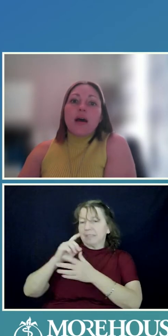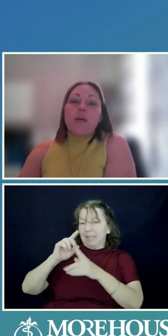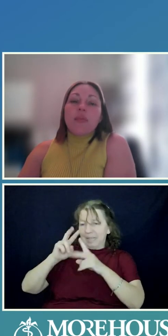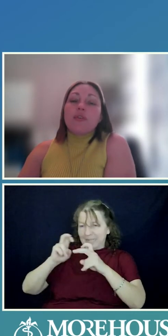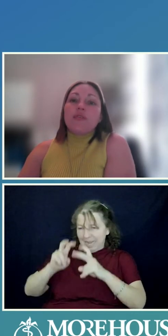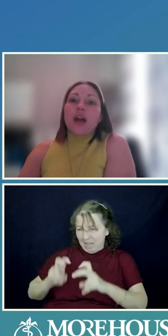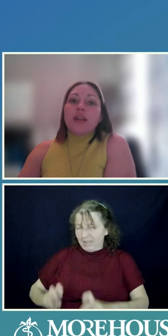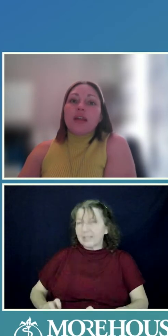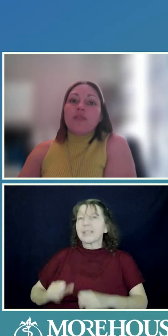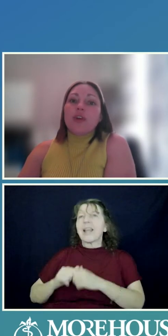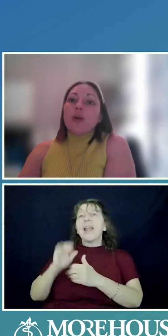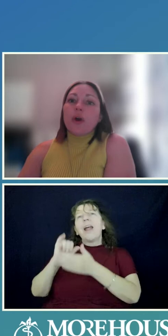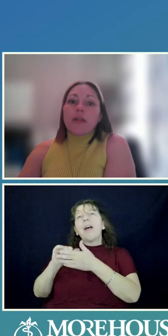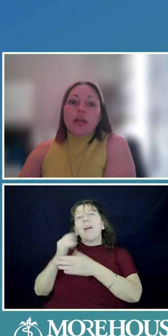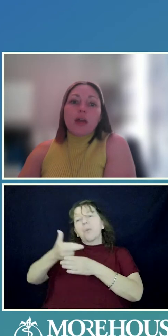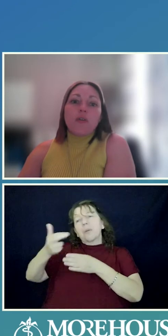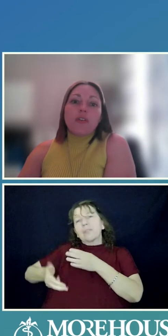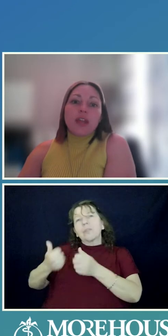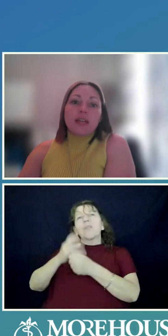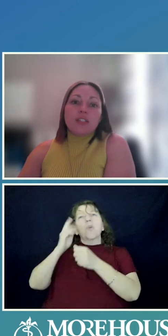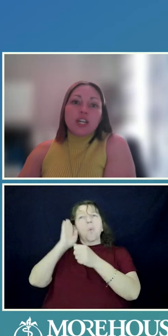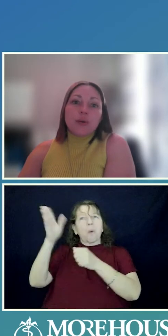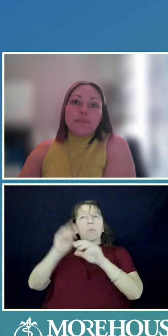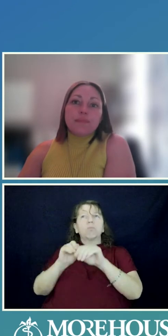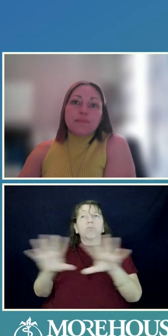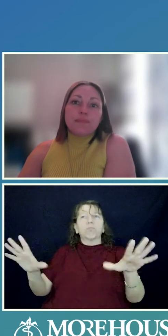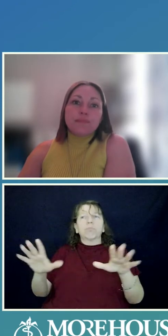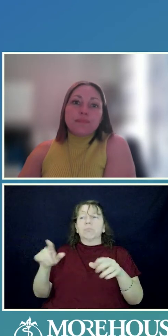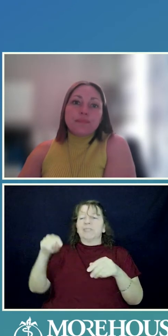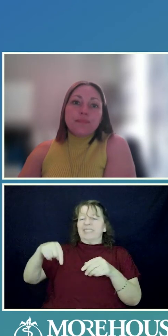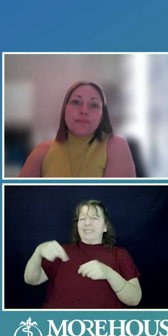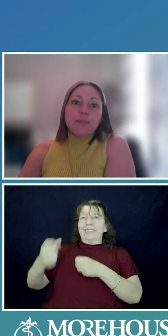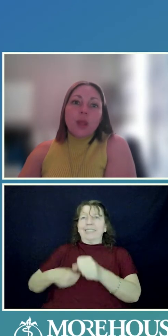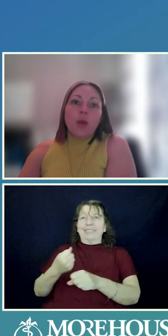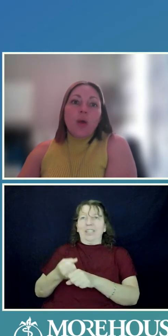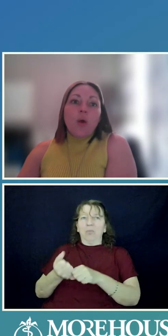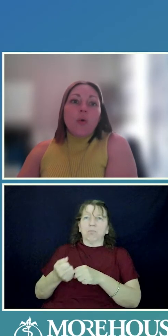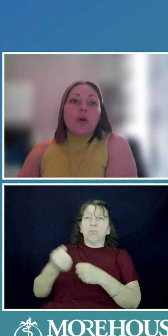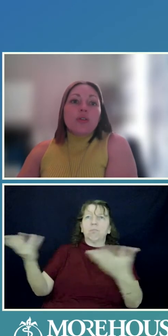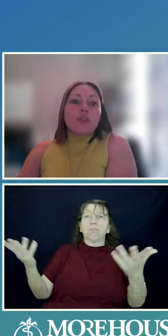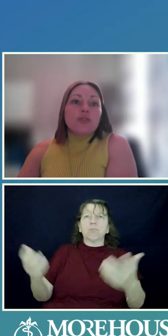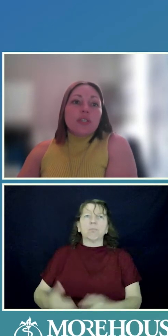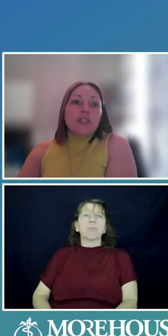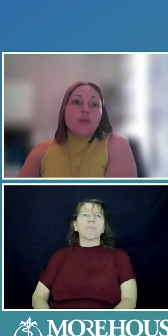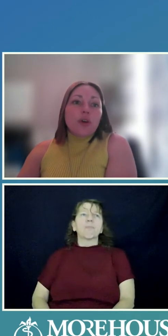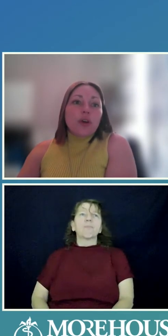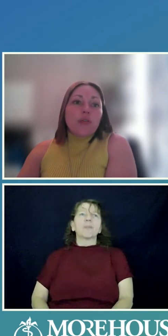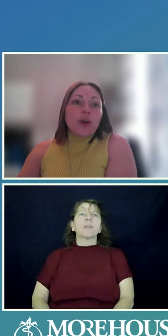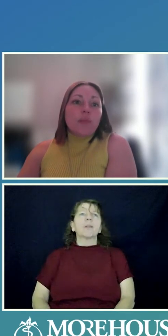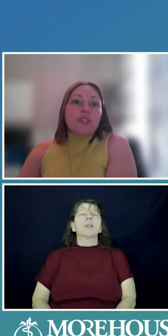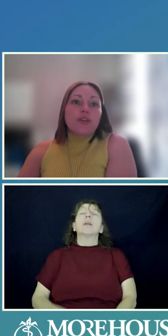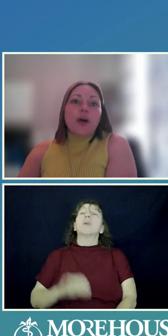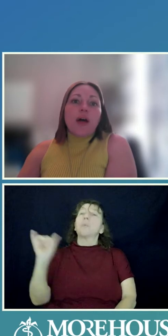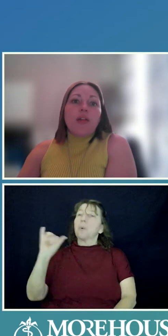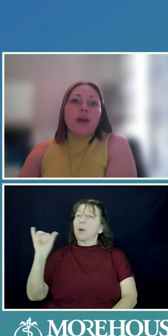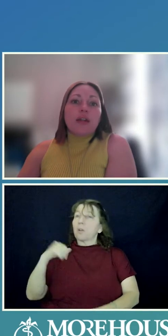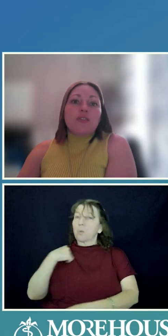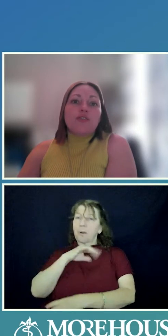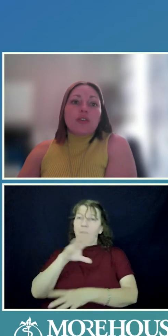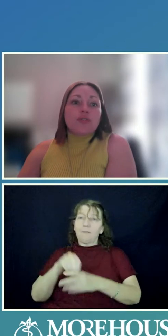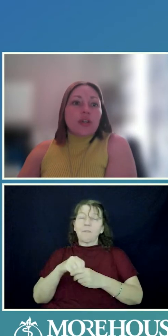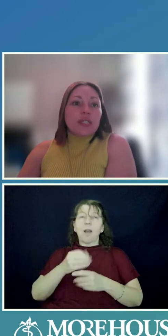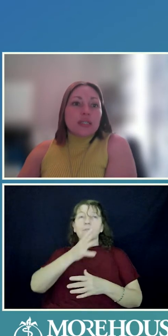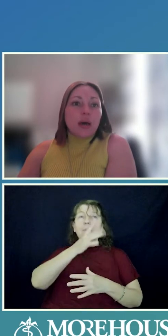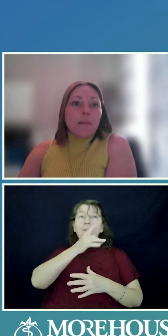disseminating those findings very broadly over the next year. We're also doing some work around maternal health